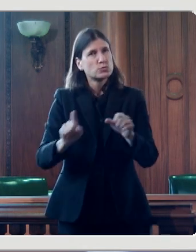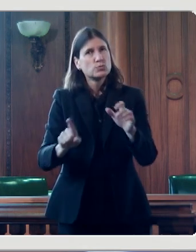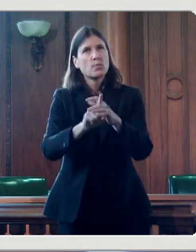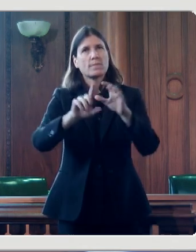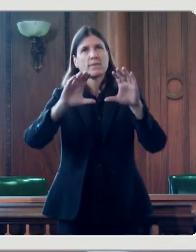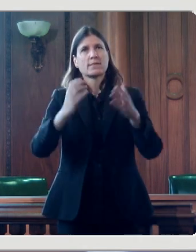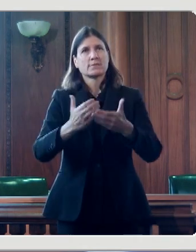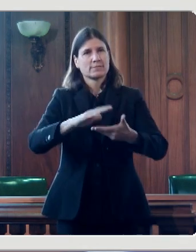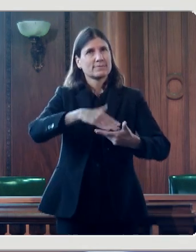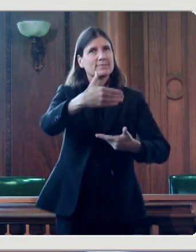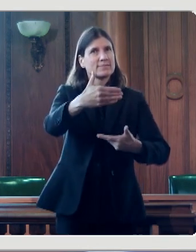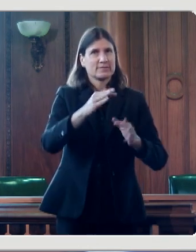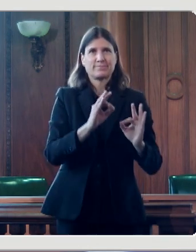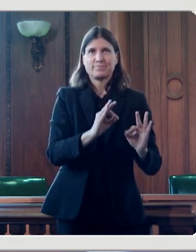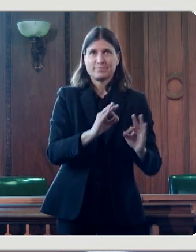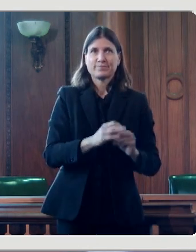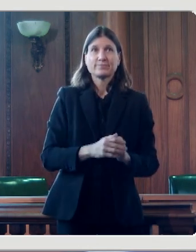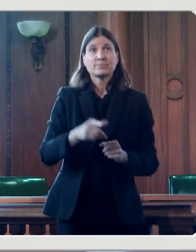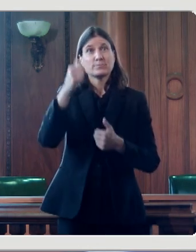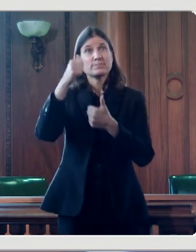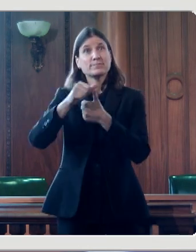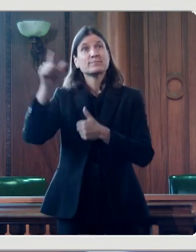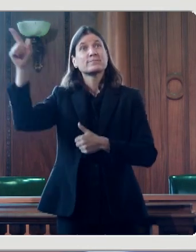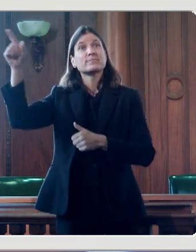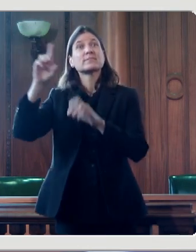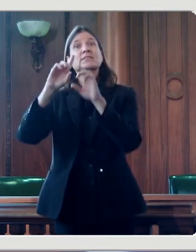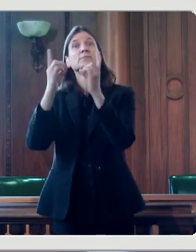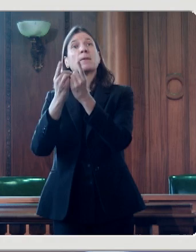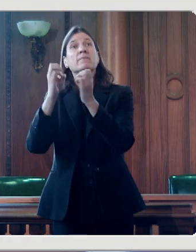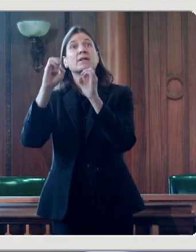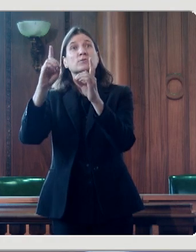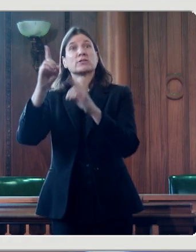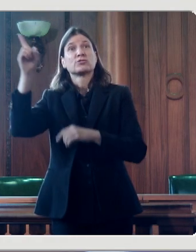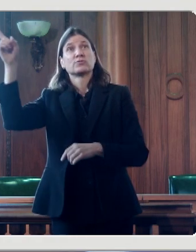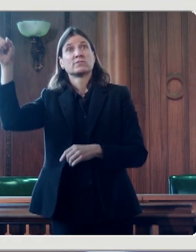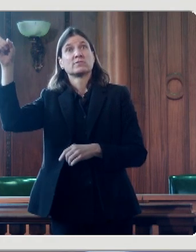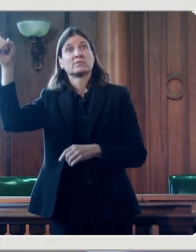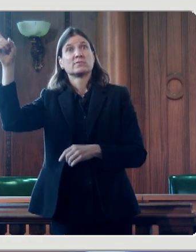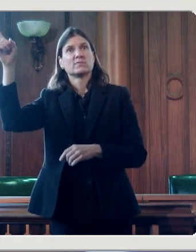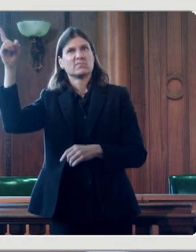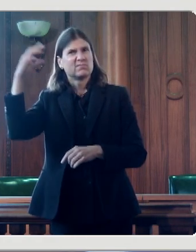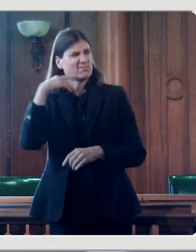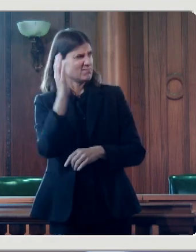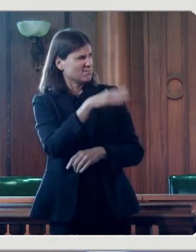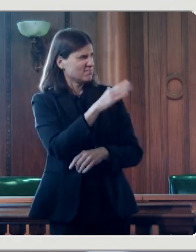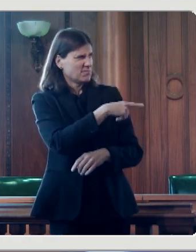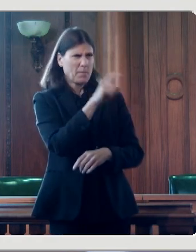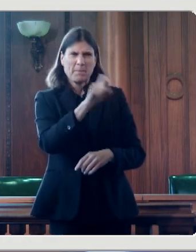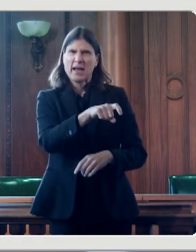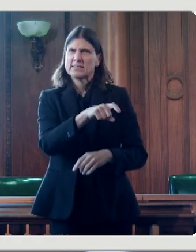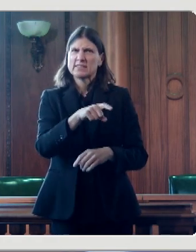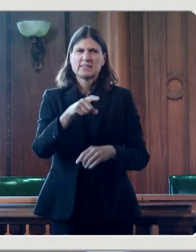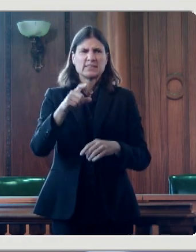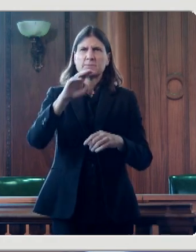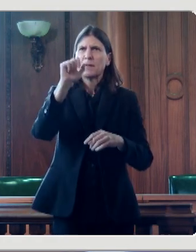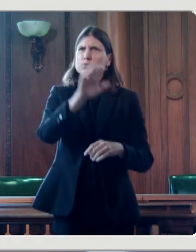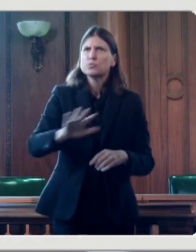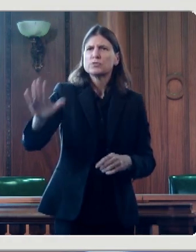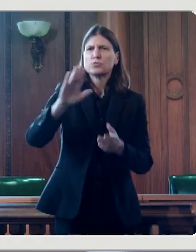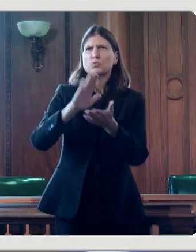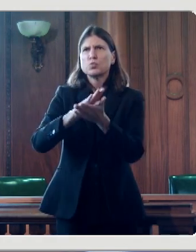haven't. And Danny will probably give an update on winter sports, and they've worked very closely with Commissioner